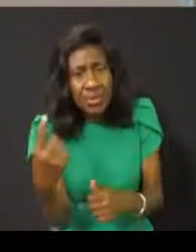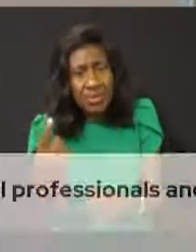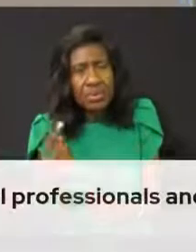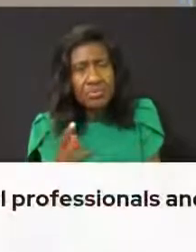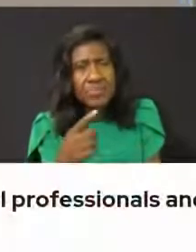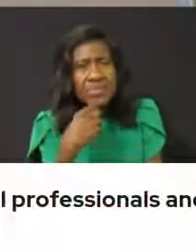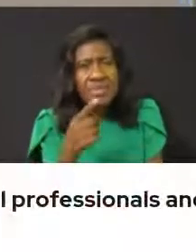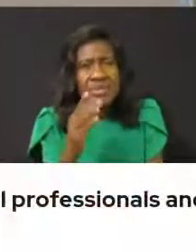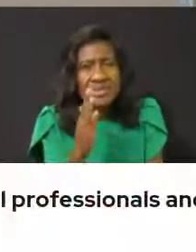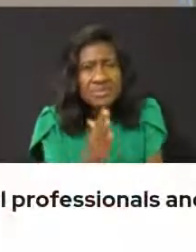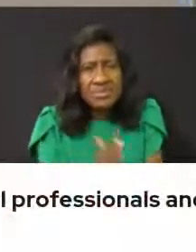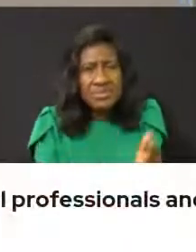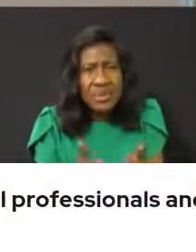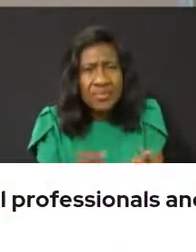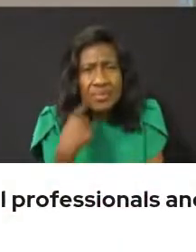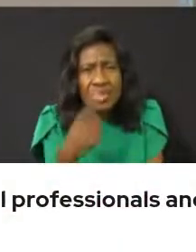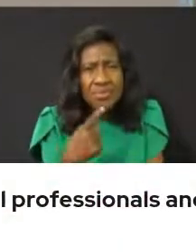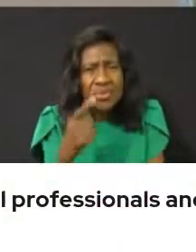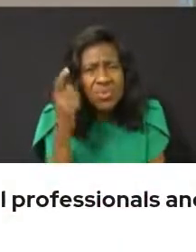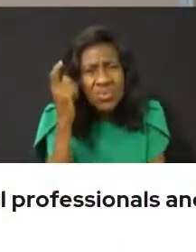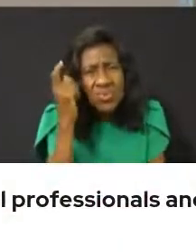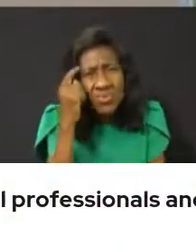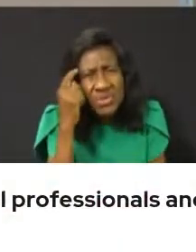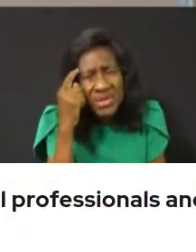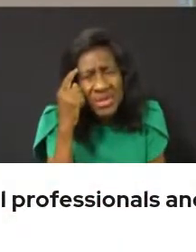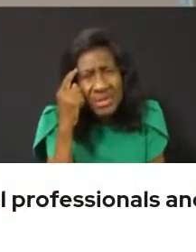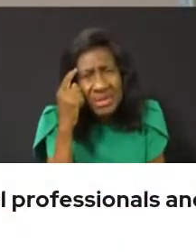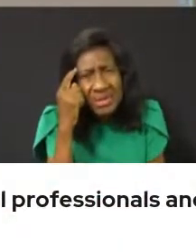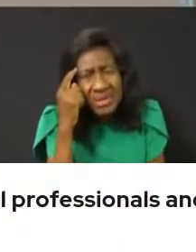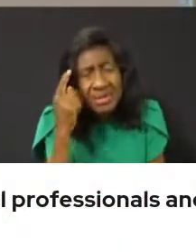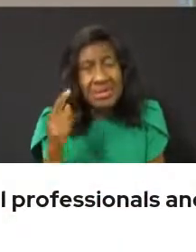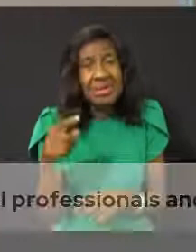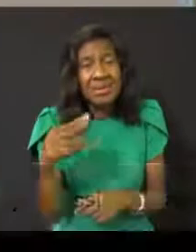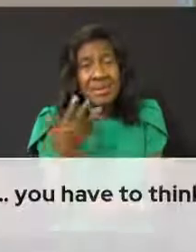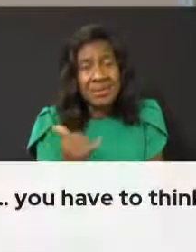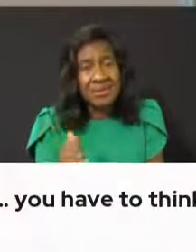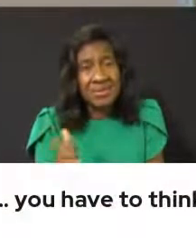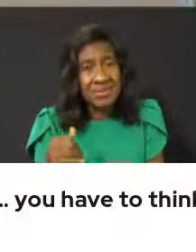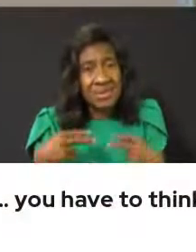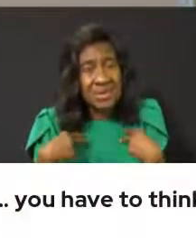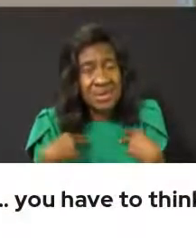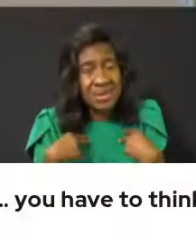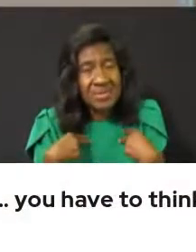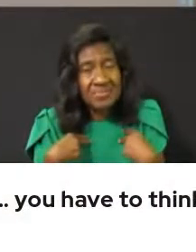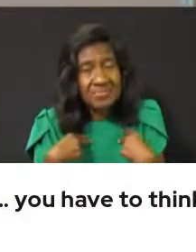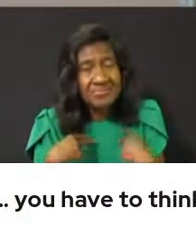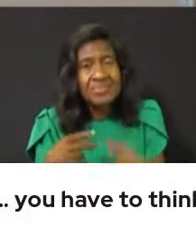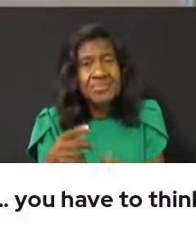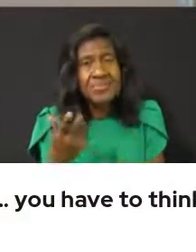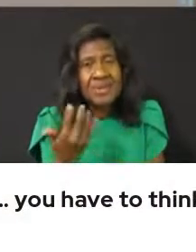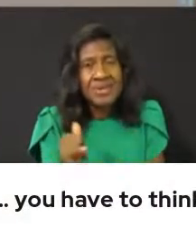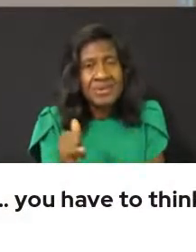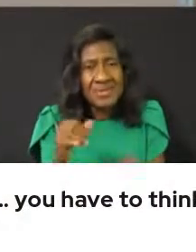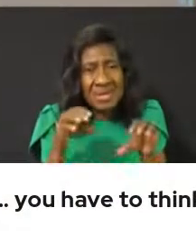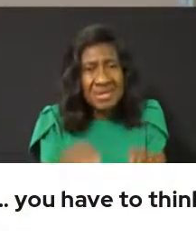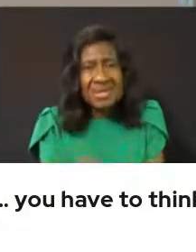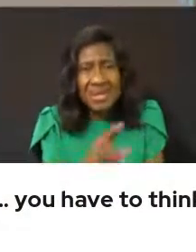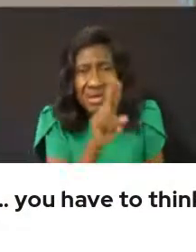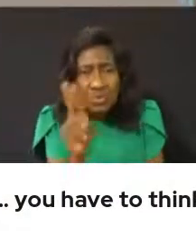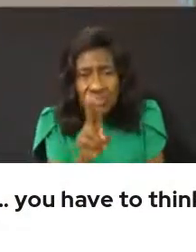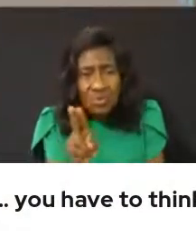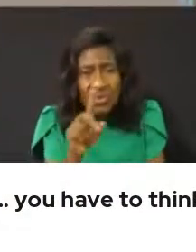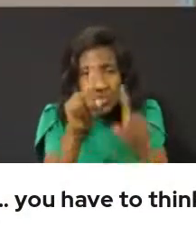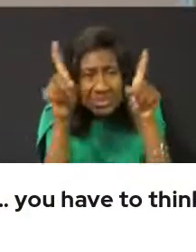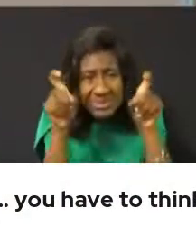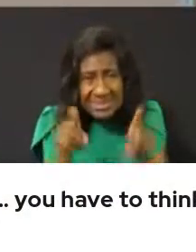that they may have been exposed to a positive case to quickly self-administer an accurate test before interacting with others